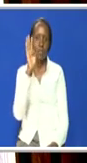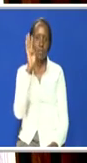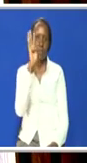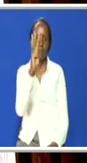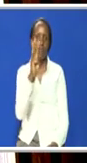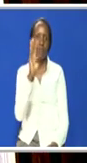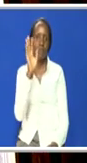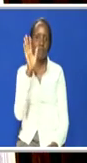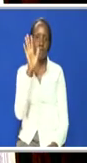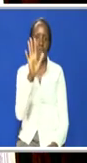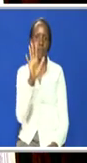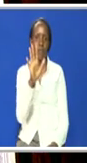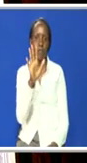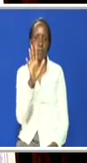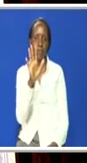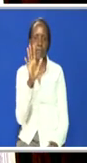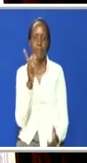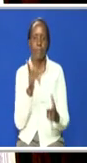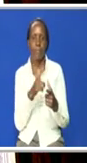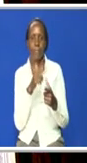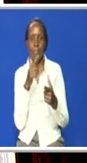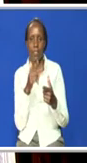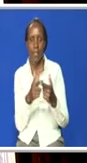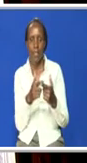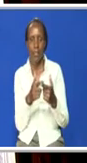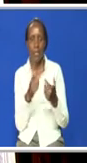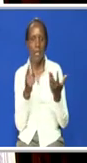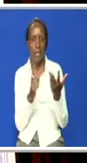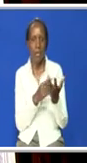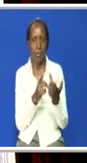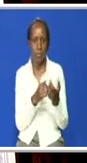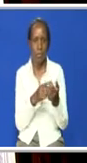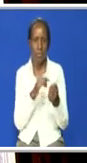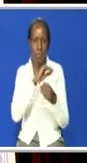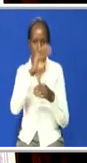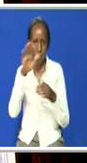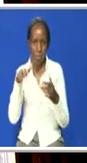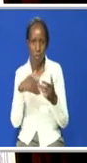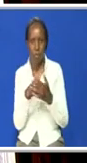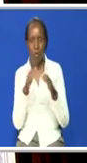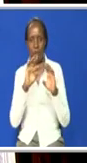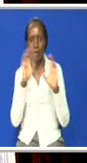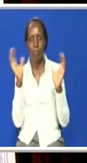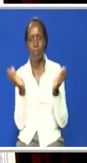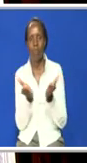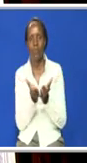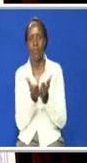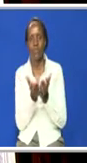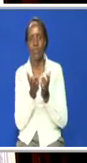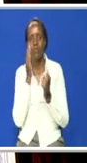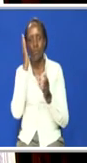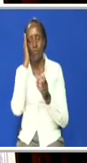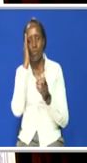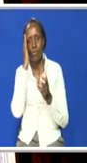1, 2, 3, 4, 5. Then I count all the balls to get to know how